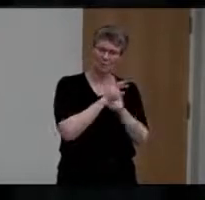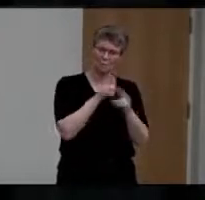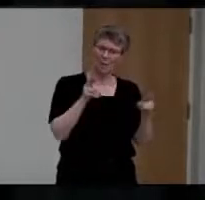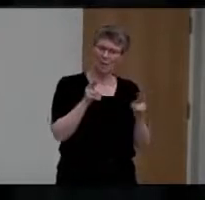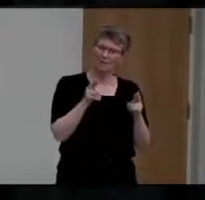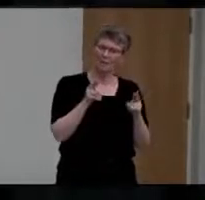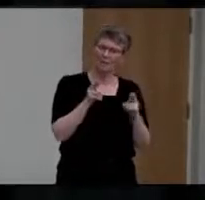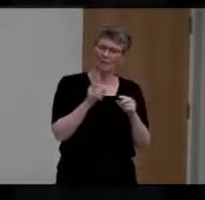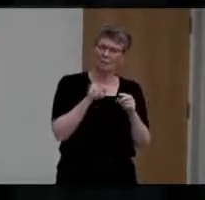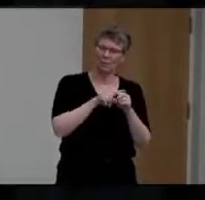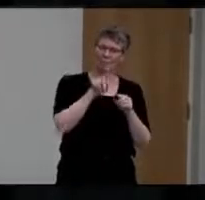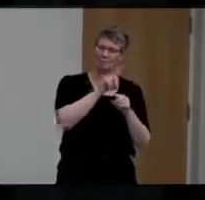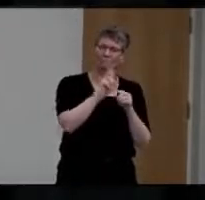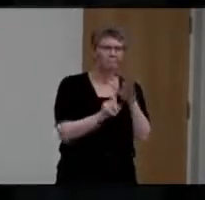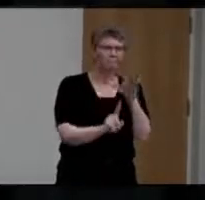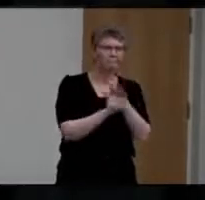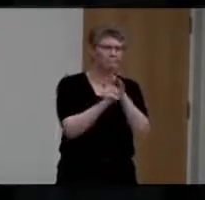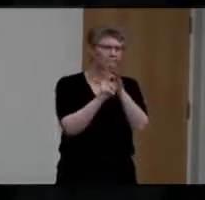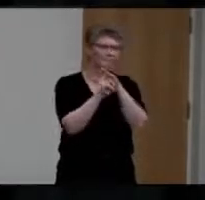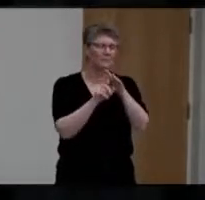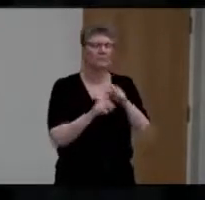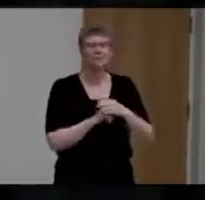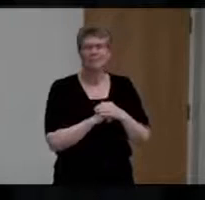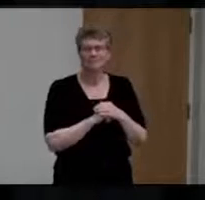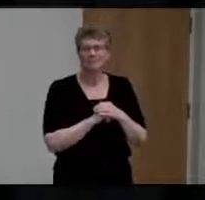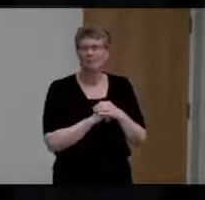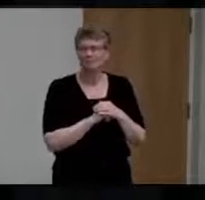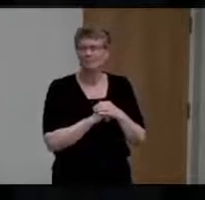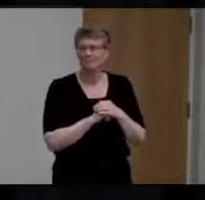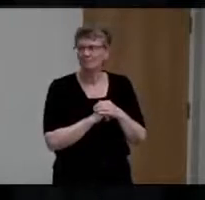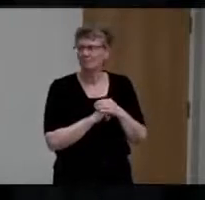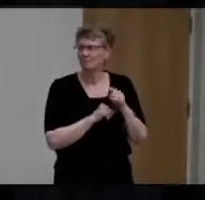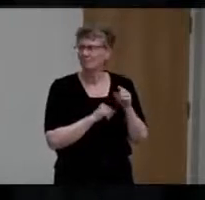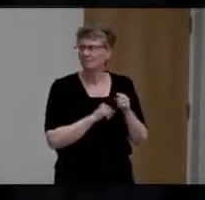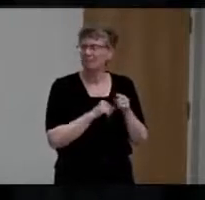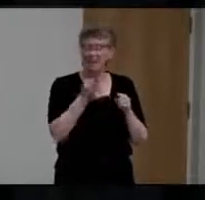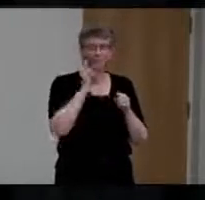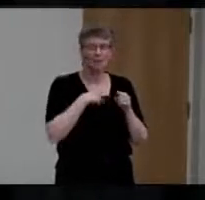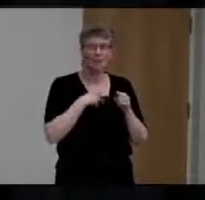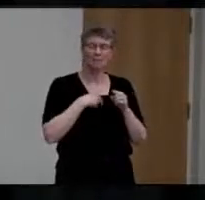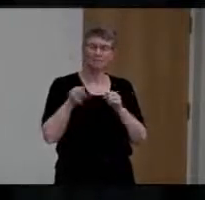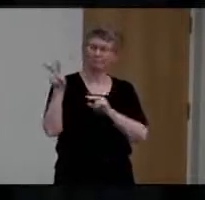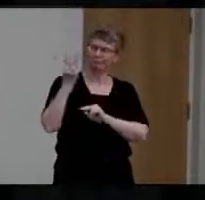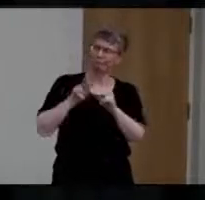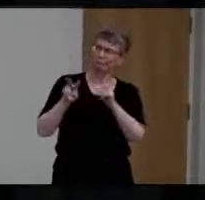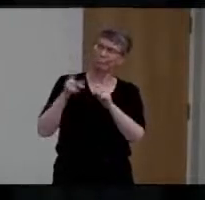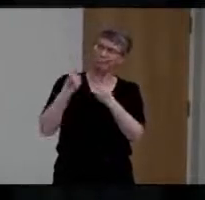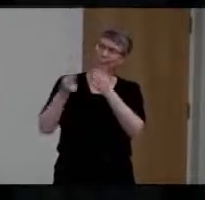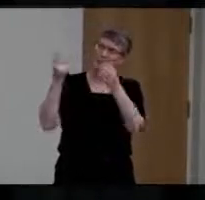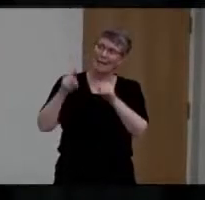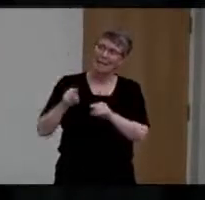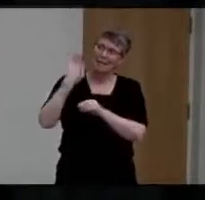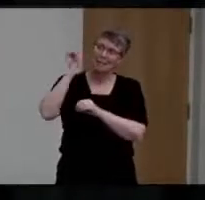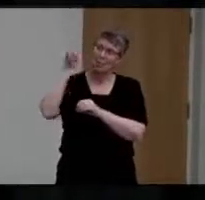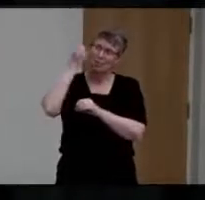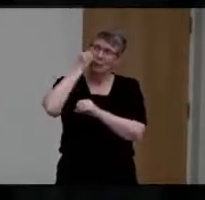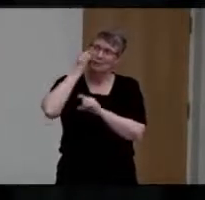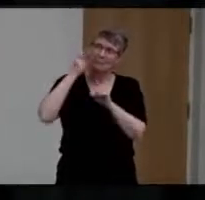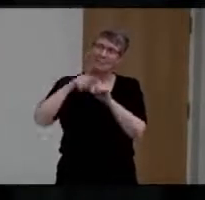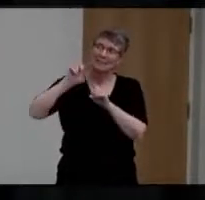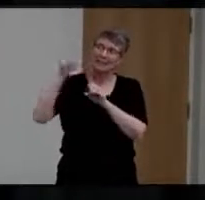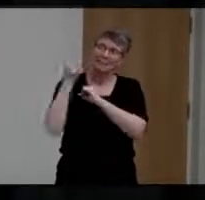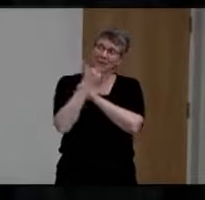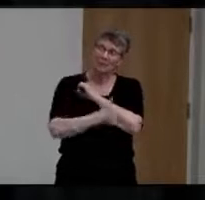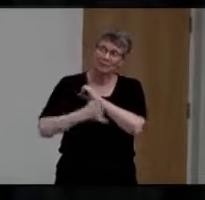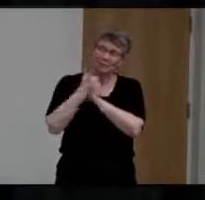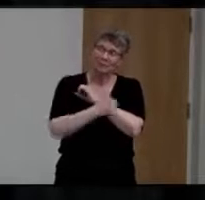same time, sort of having come from looking at some of the things happening in Europe and other places, I think we have an